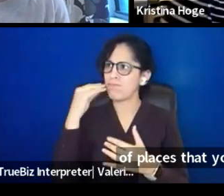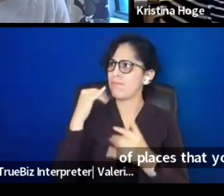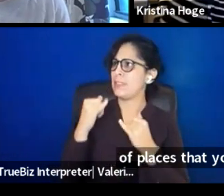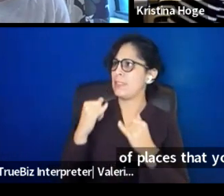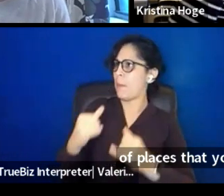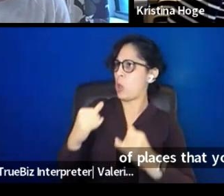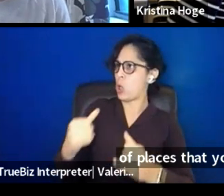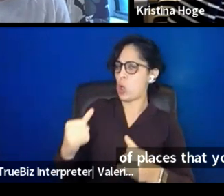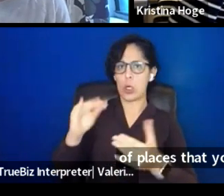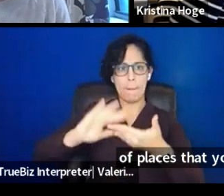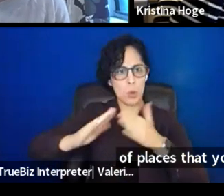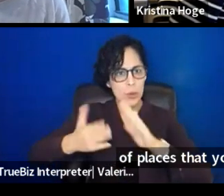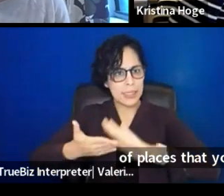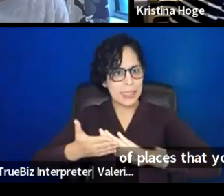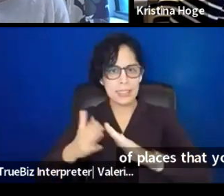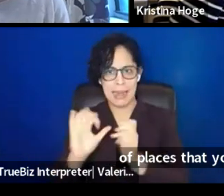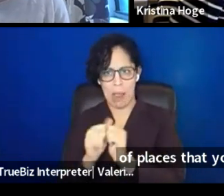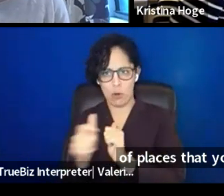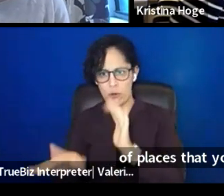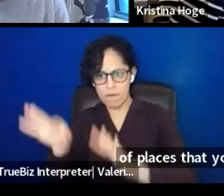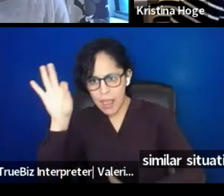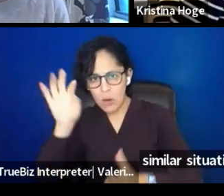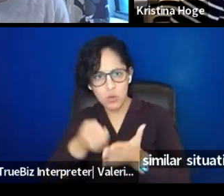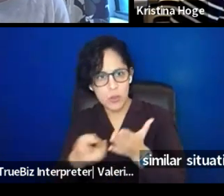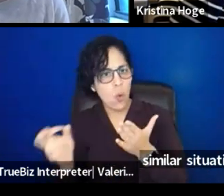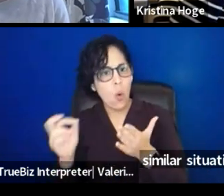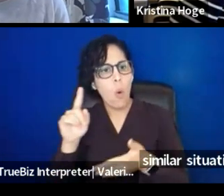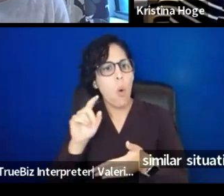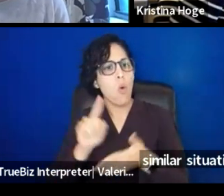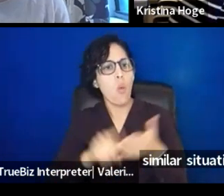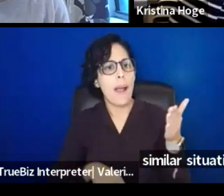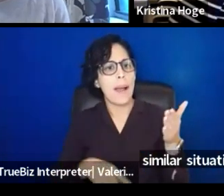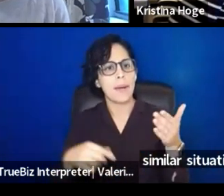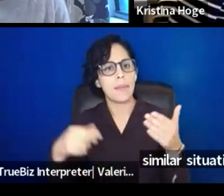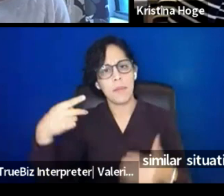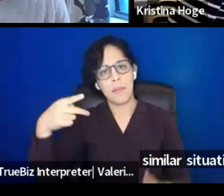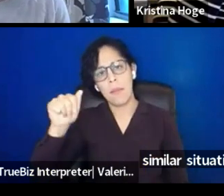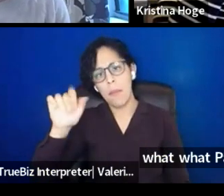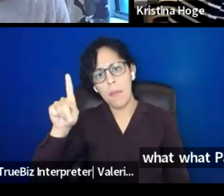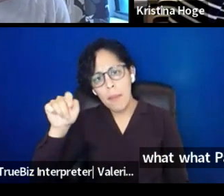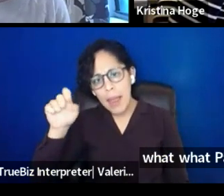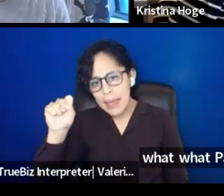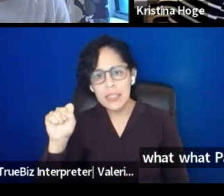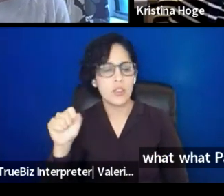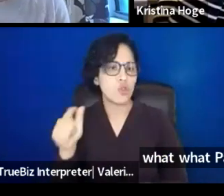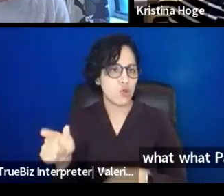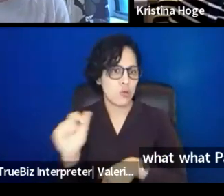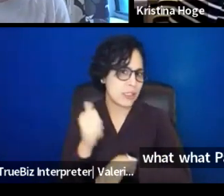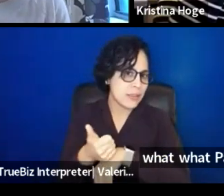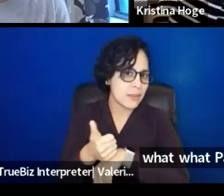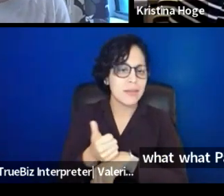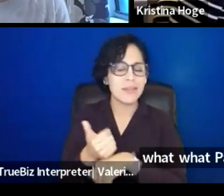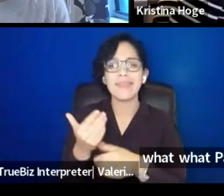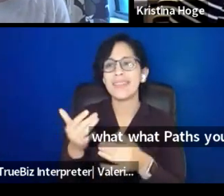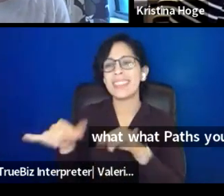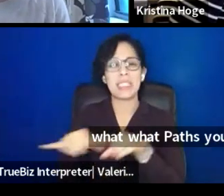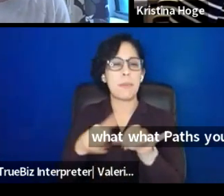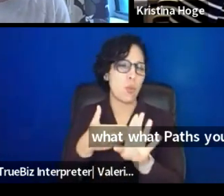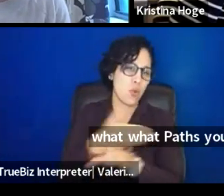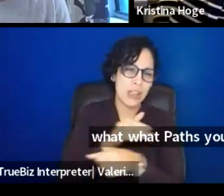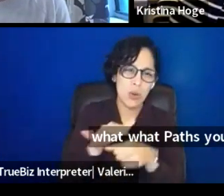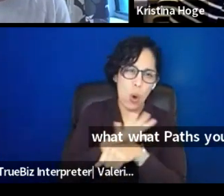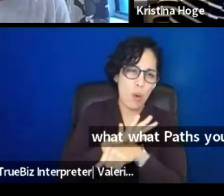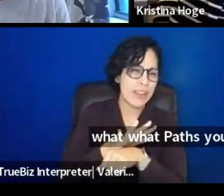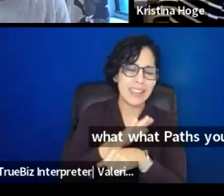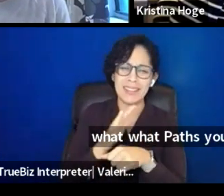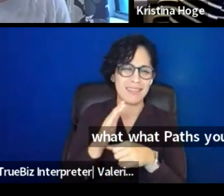or communities, kind of what paths you have found. Similar, even pre-COVID, daycare was a